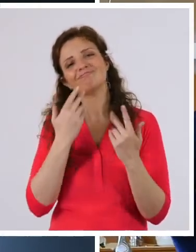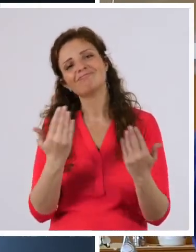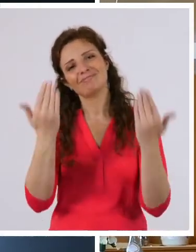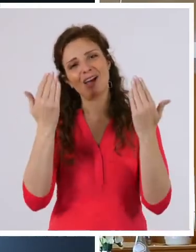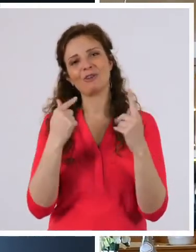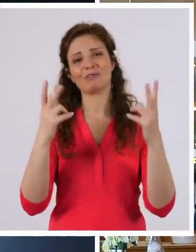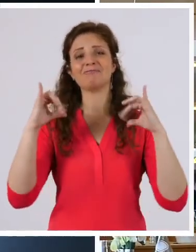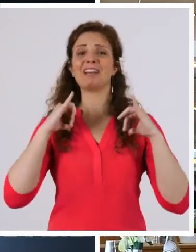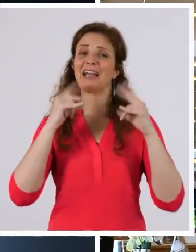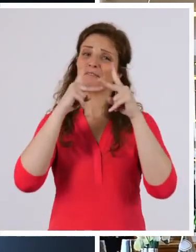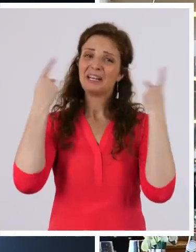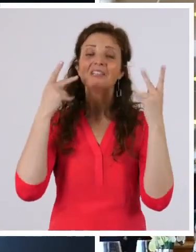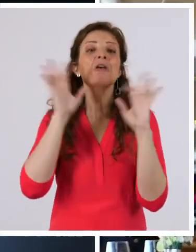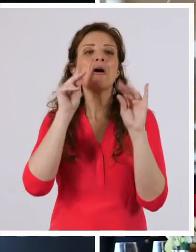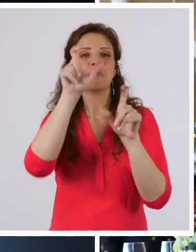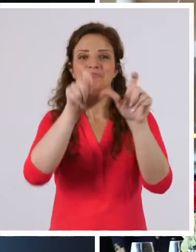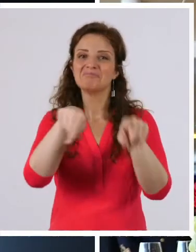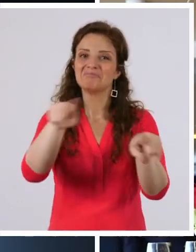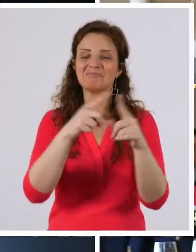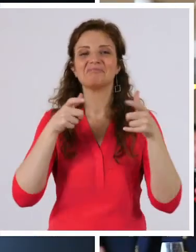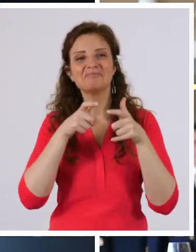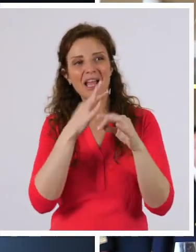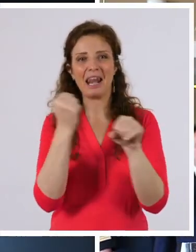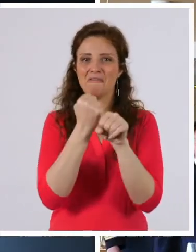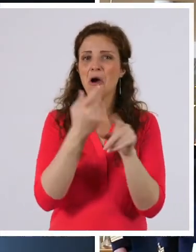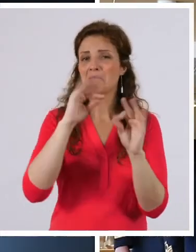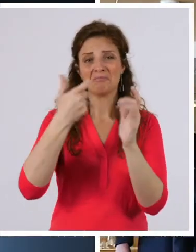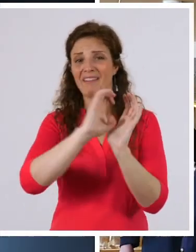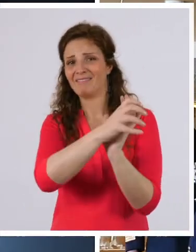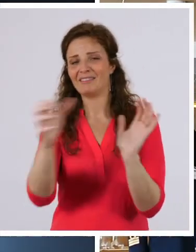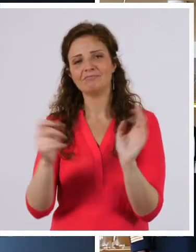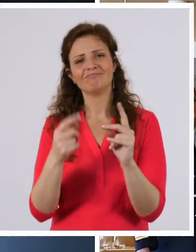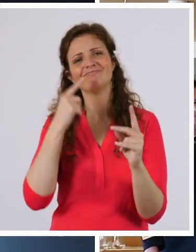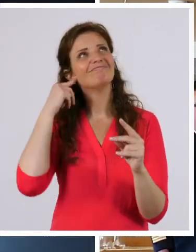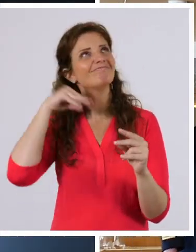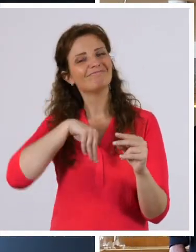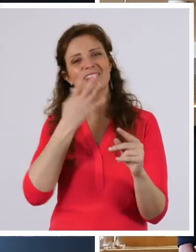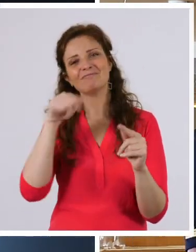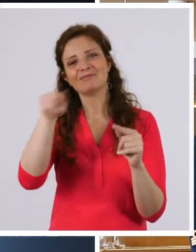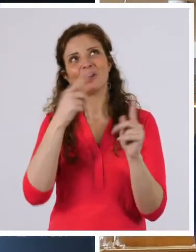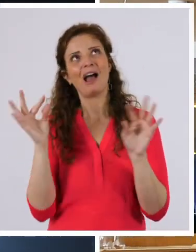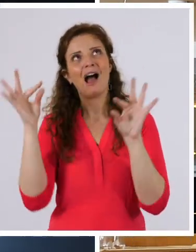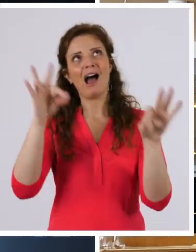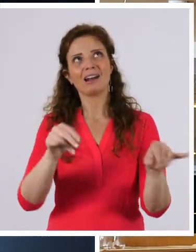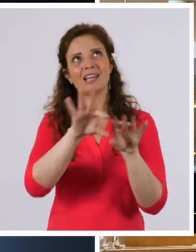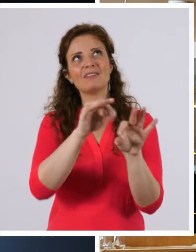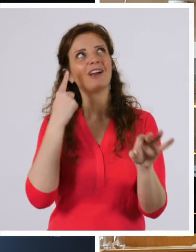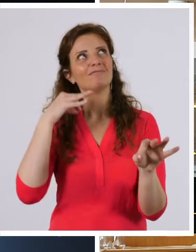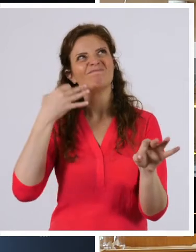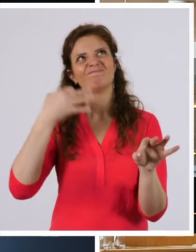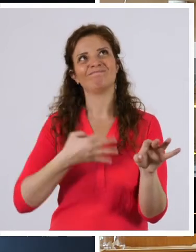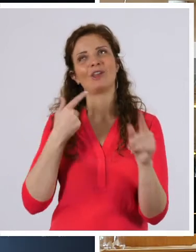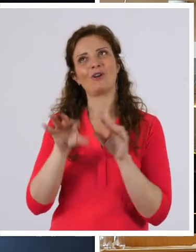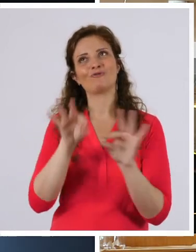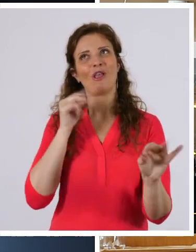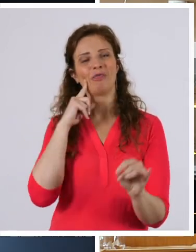holiday. And for those of you traveling for business or other reasons, we hope you will reach your destination convinced